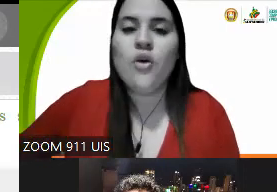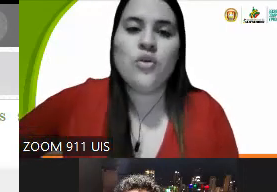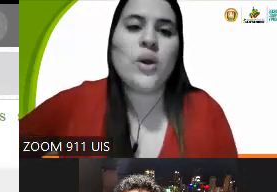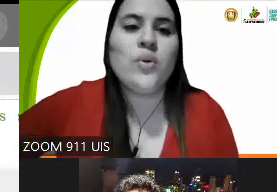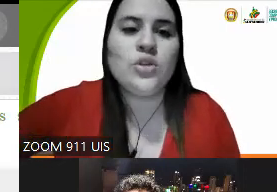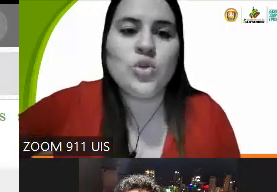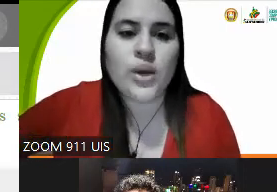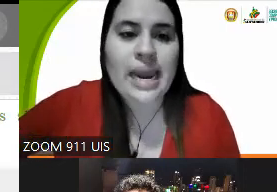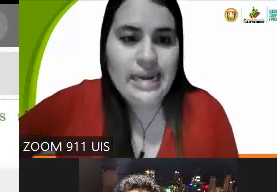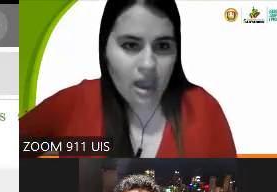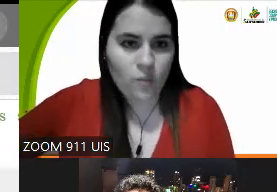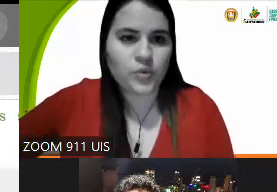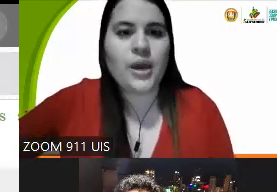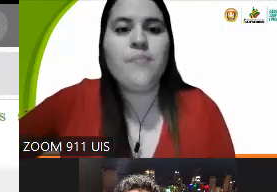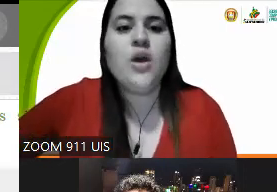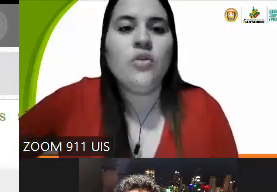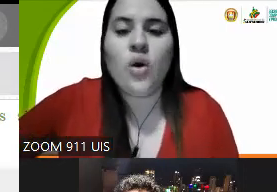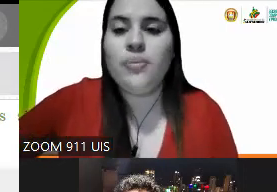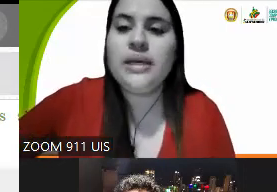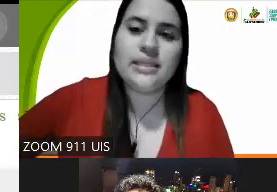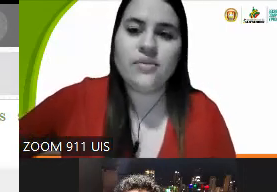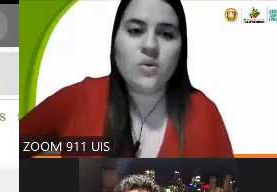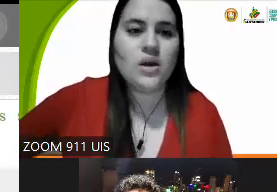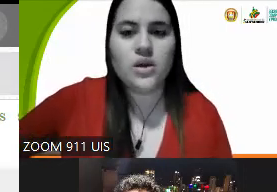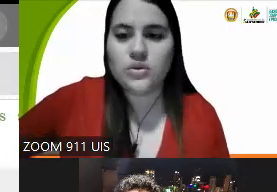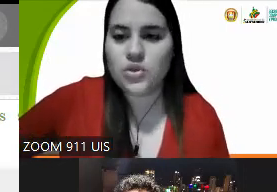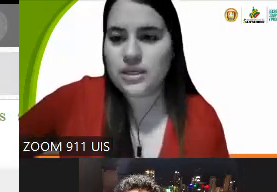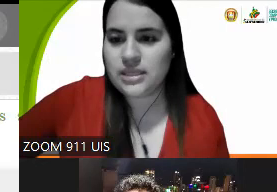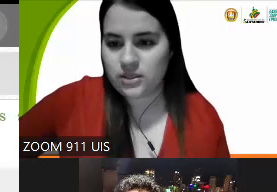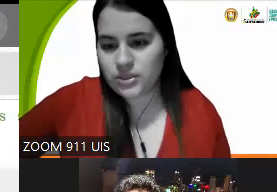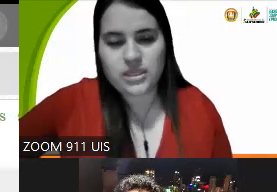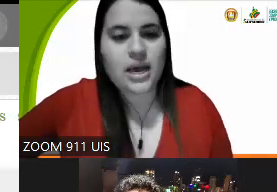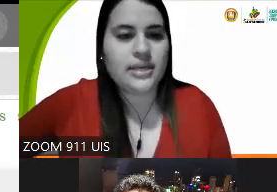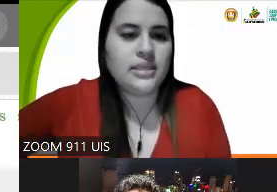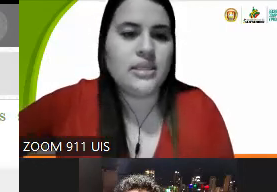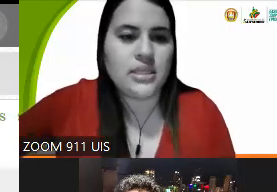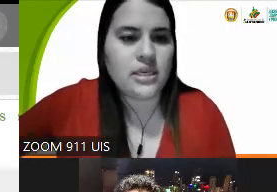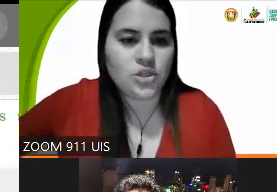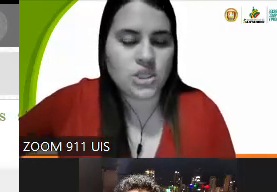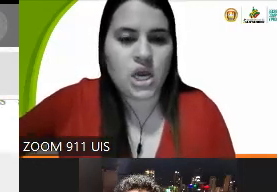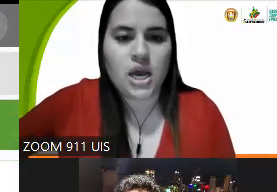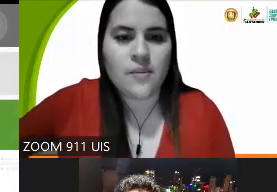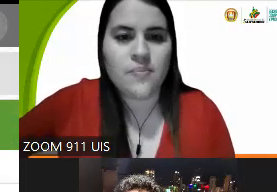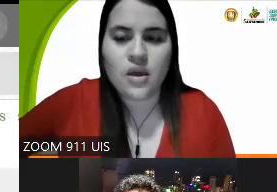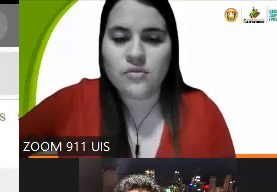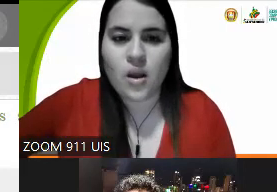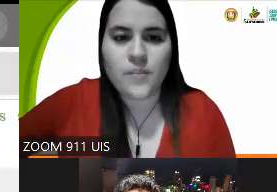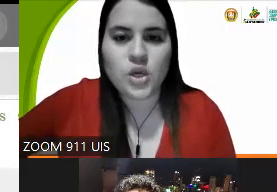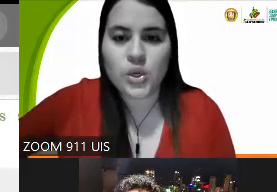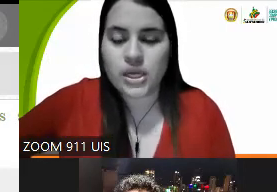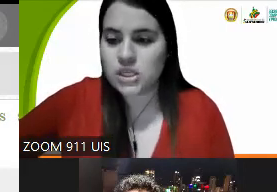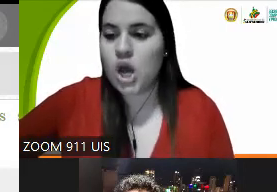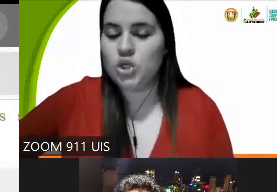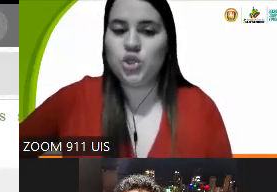yesterday. So we're going to do it now, okay? So please, everyone, go to this exercise, dictation time